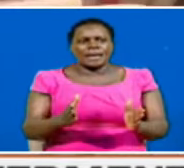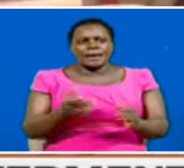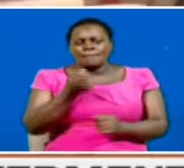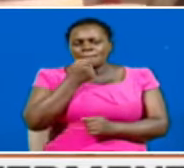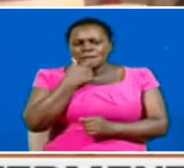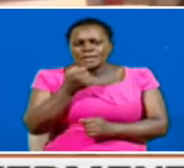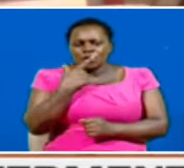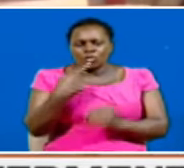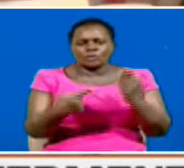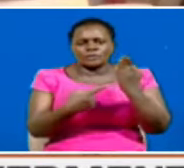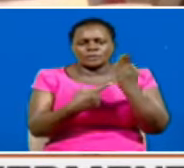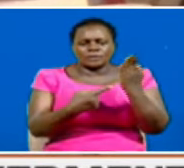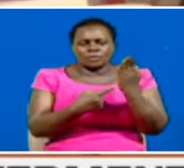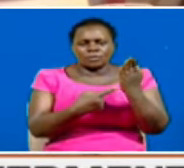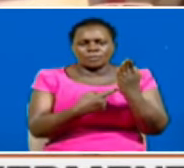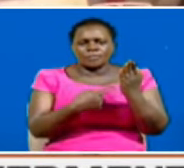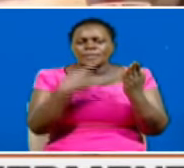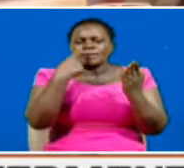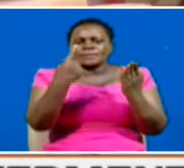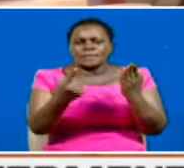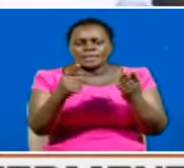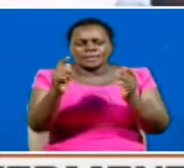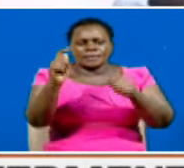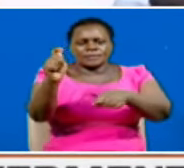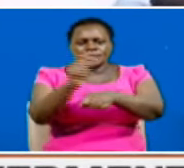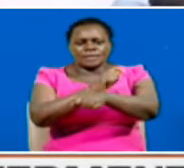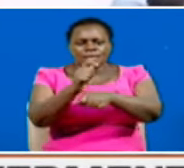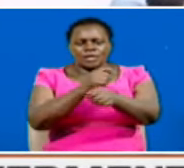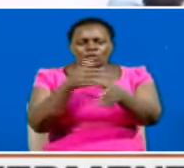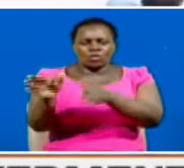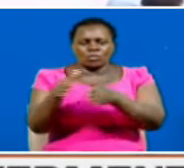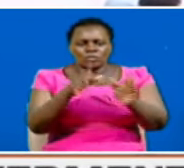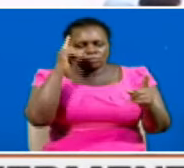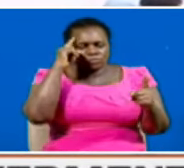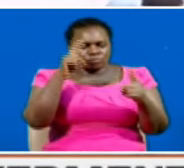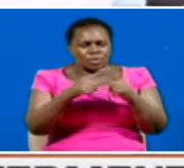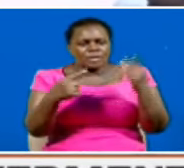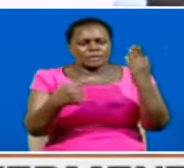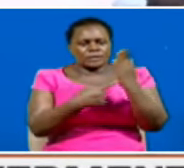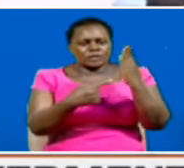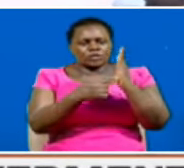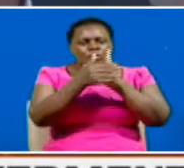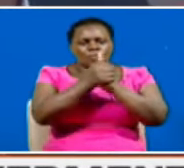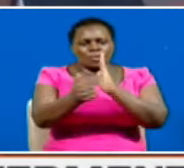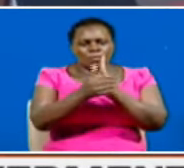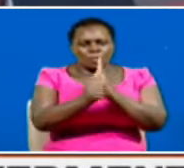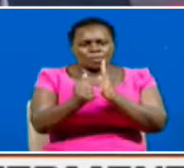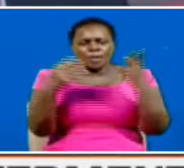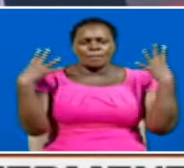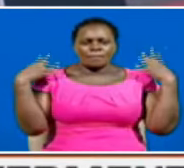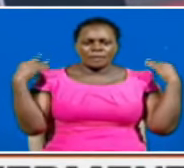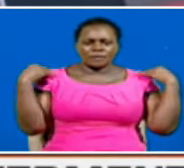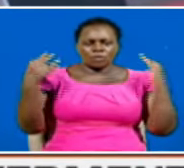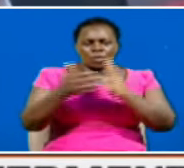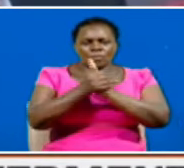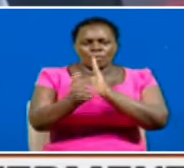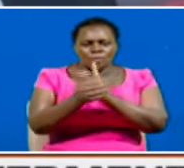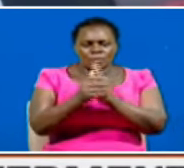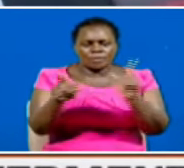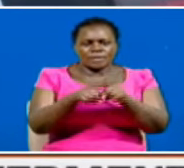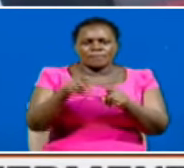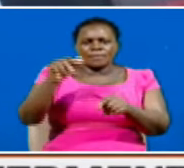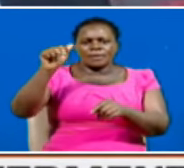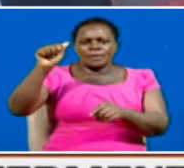Medical and Technology City, said that the training opportunities will target digital skills, including practical skills and